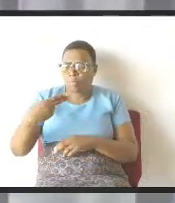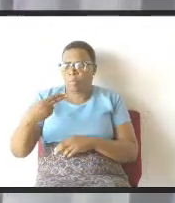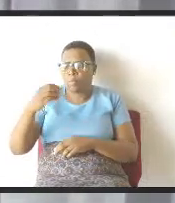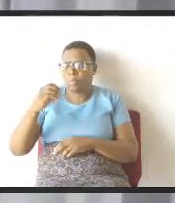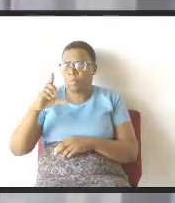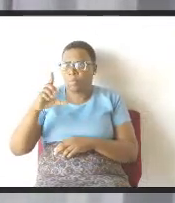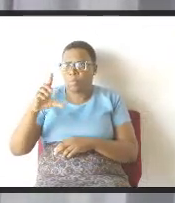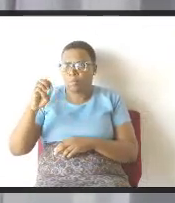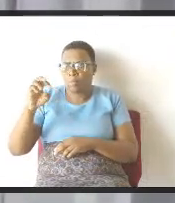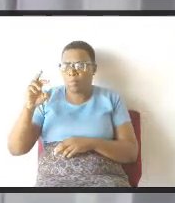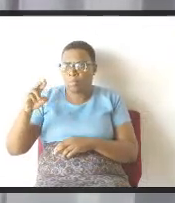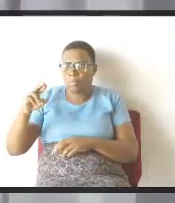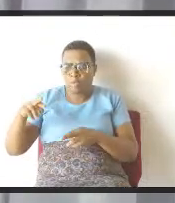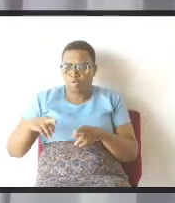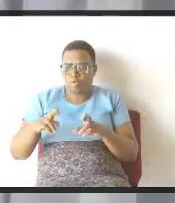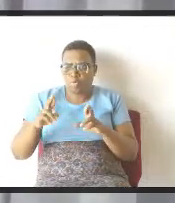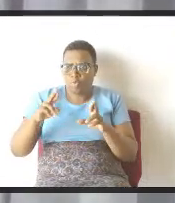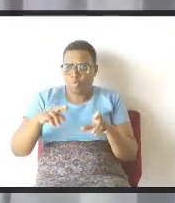Pay attention